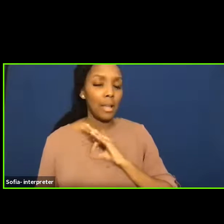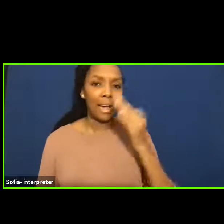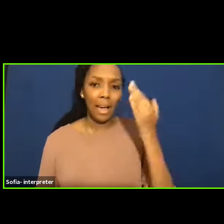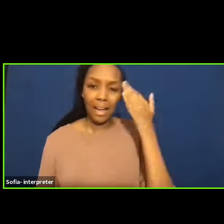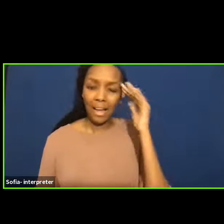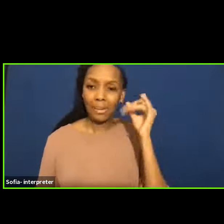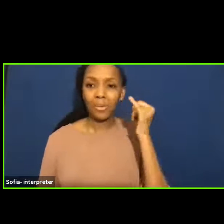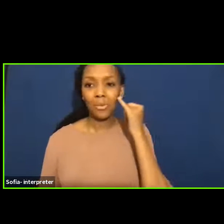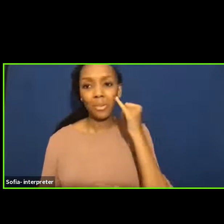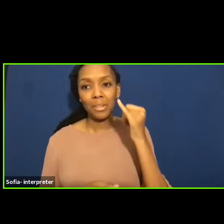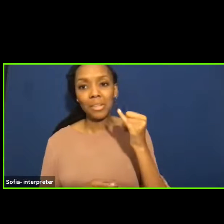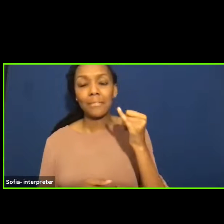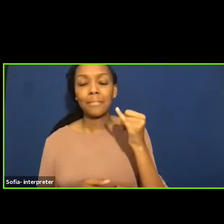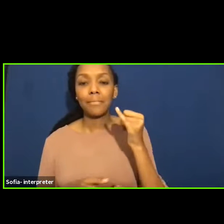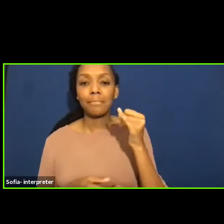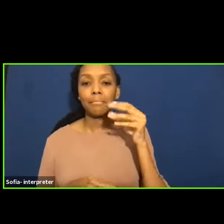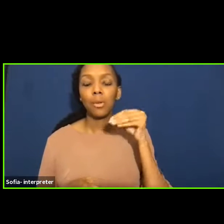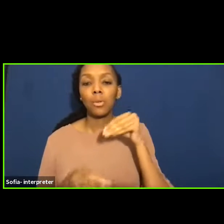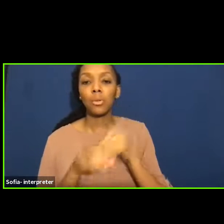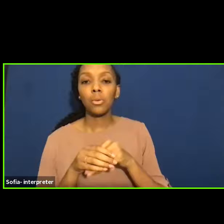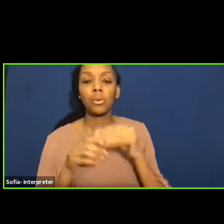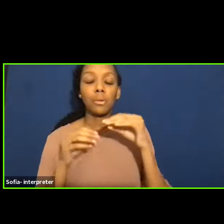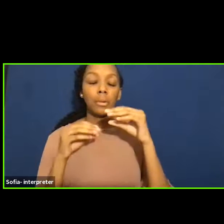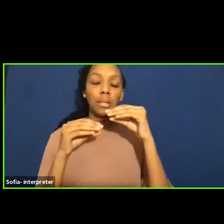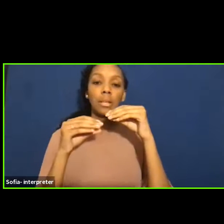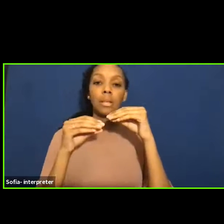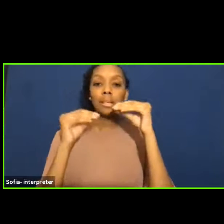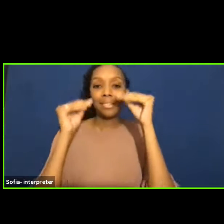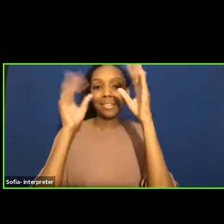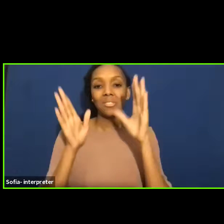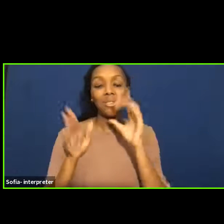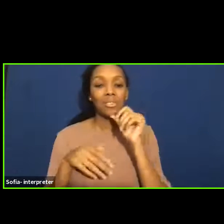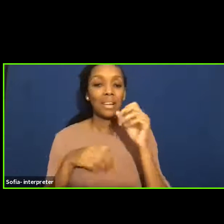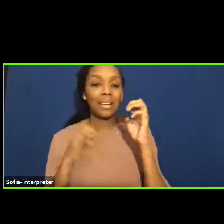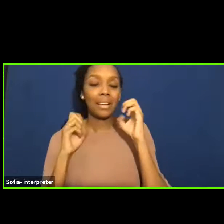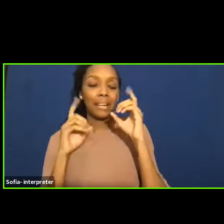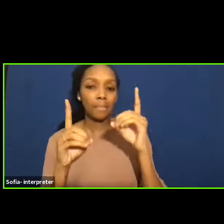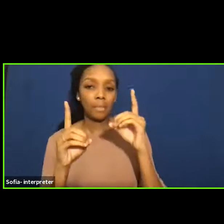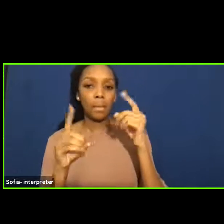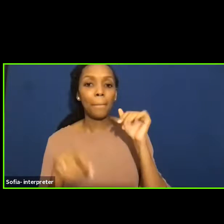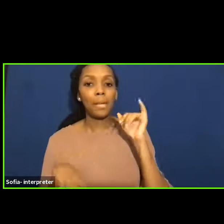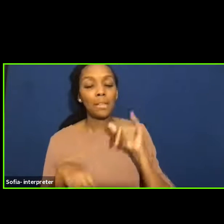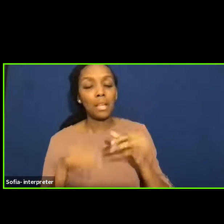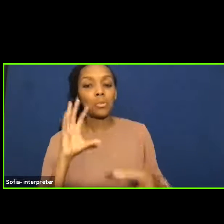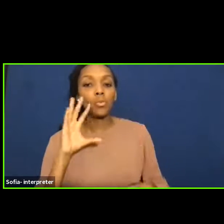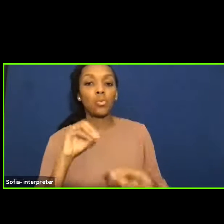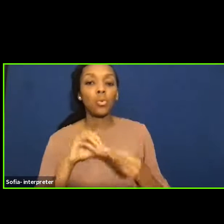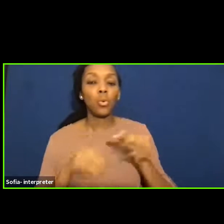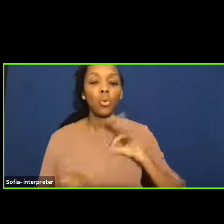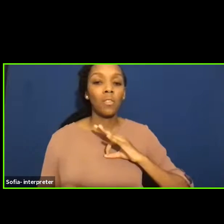part of education and stuff, but I think that that's the total amount of out of it's out.